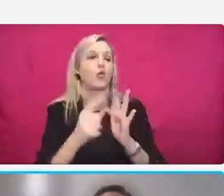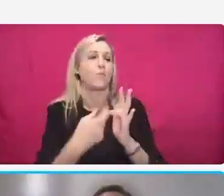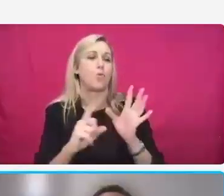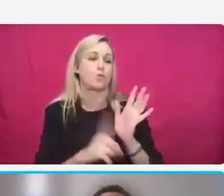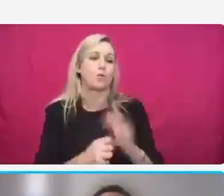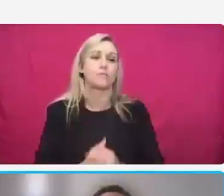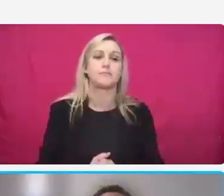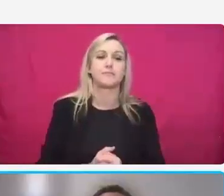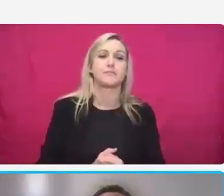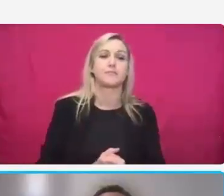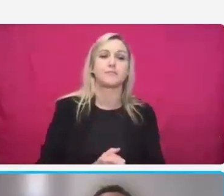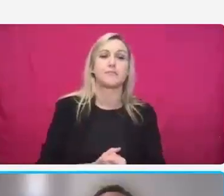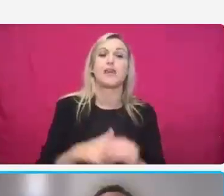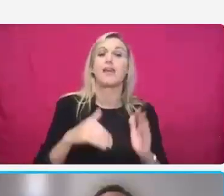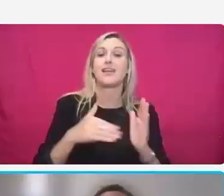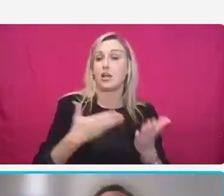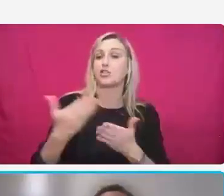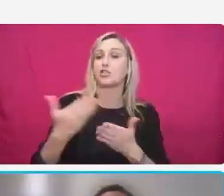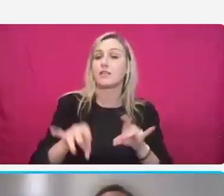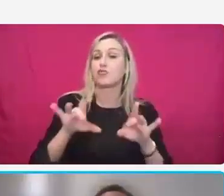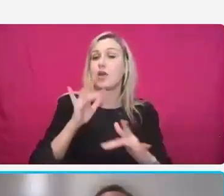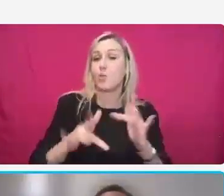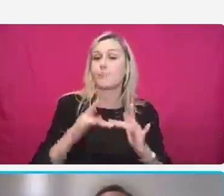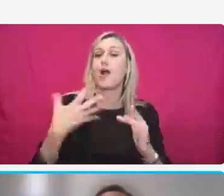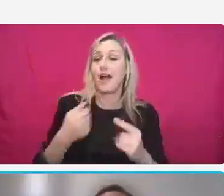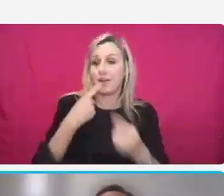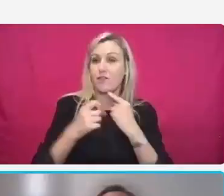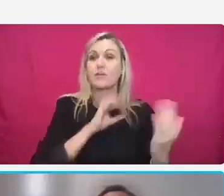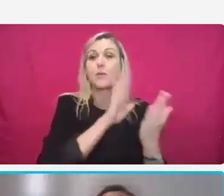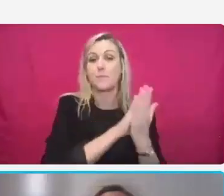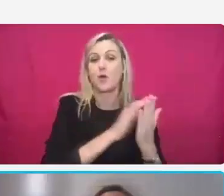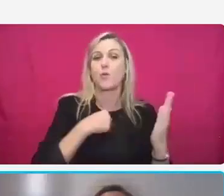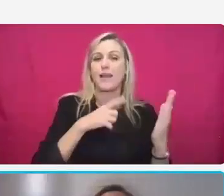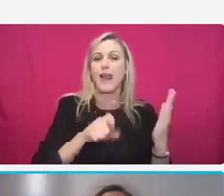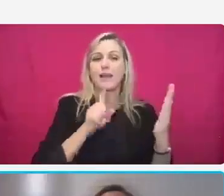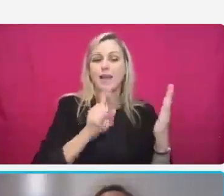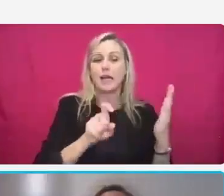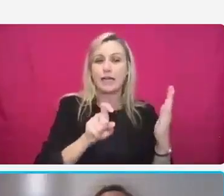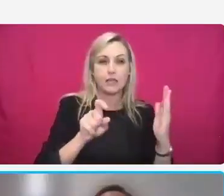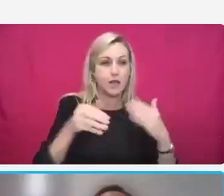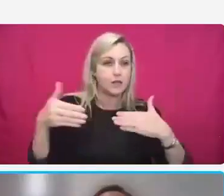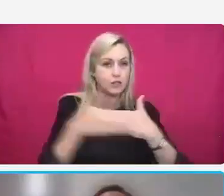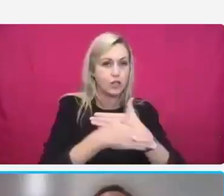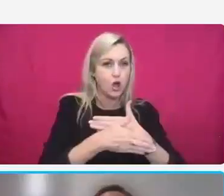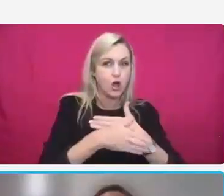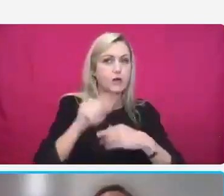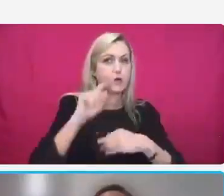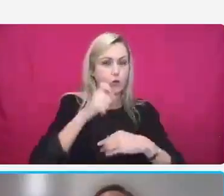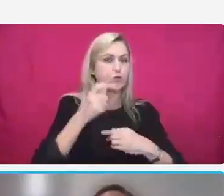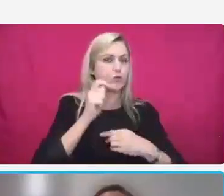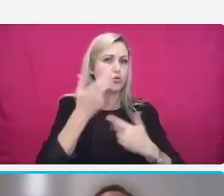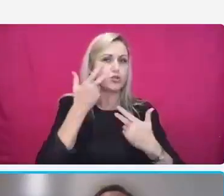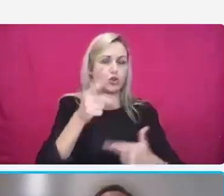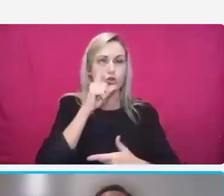statement are now available on the Services Australia website, and we've got a link at the bottom of the slide, so we'll display that